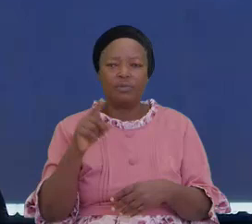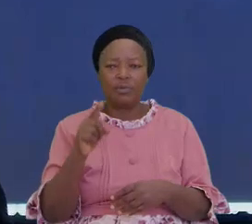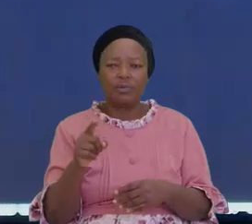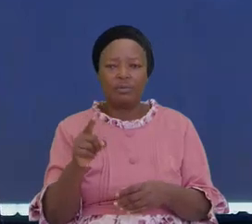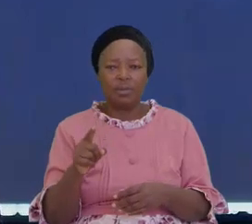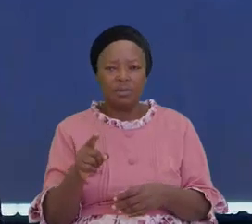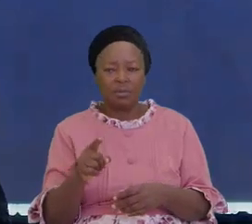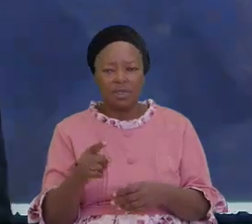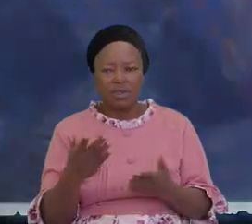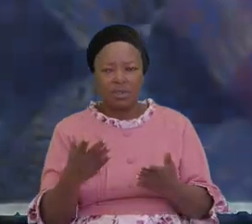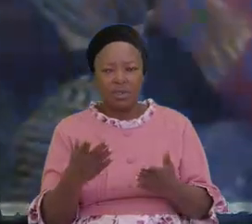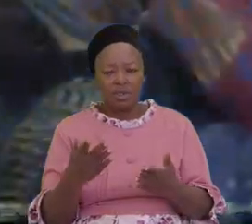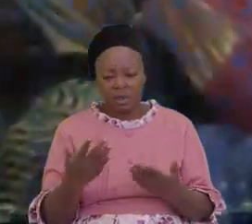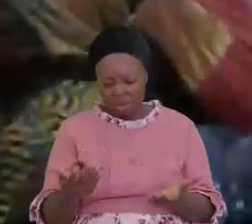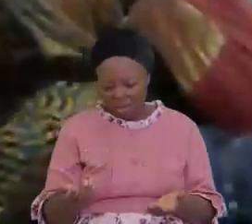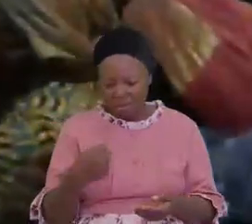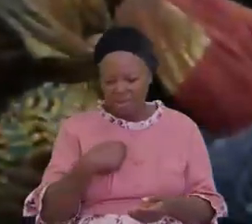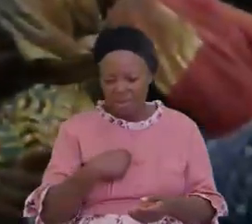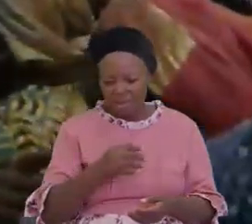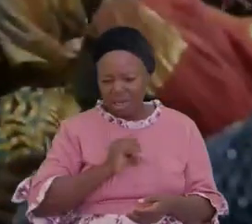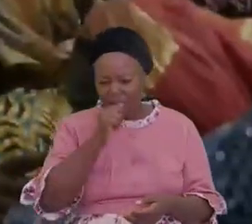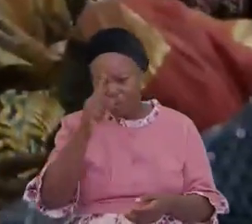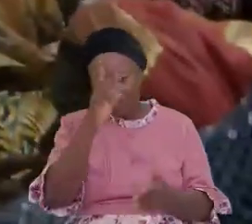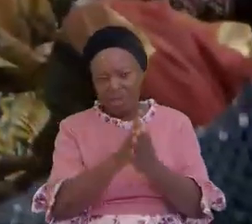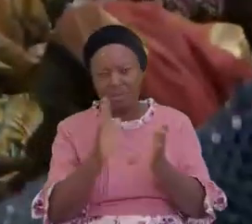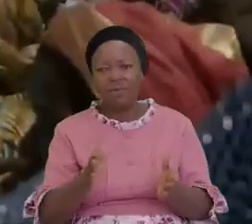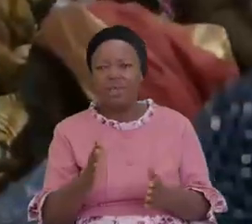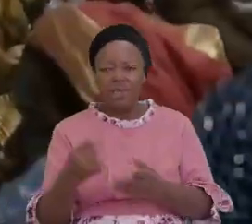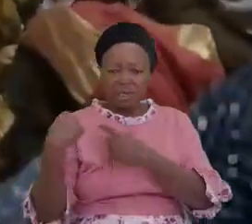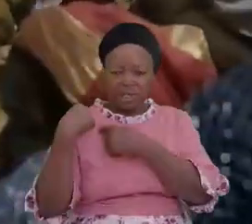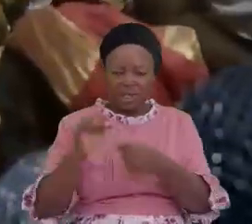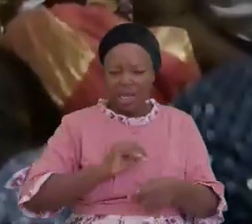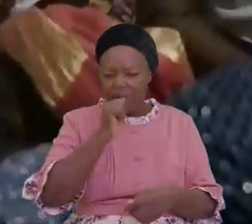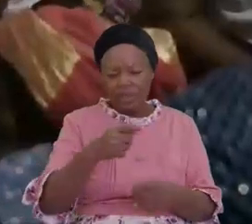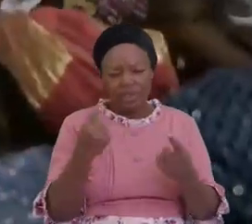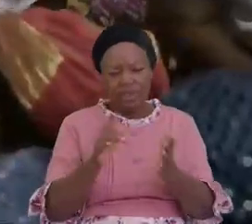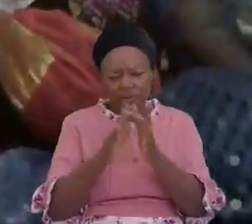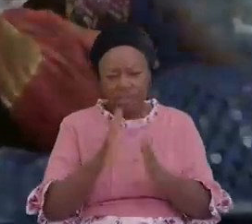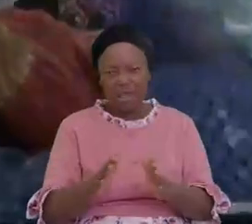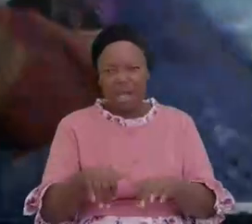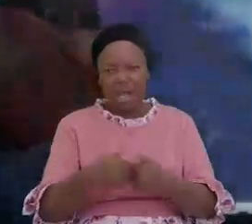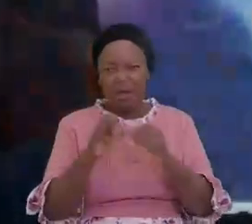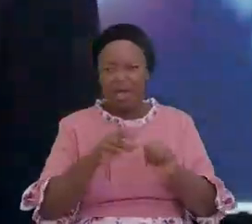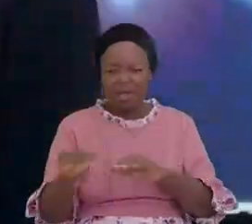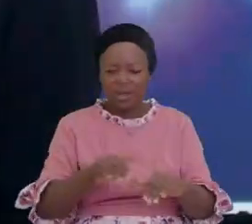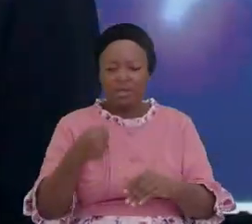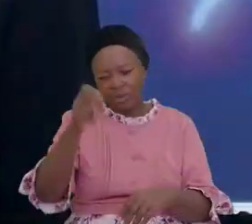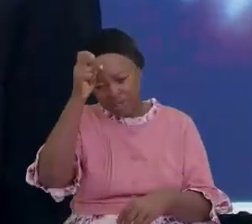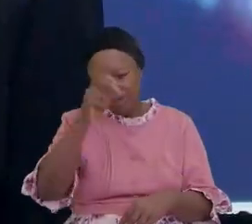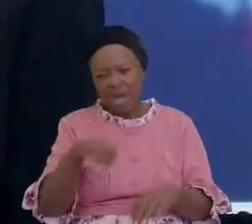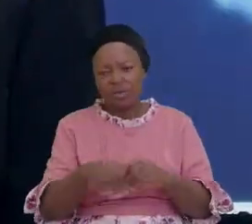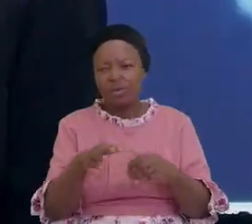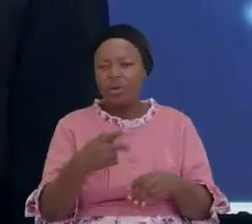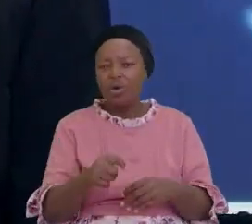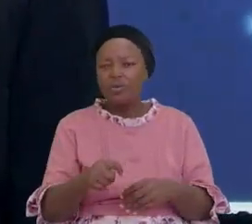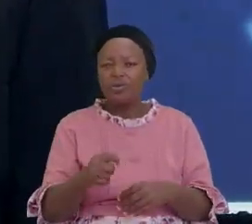I'm a believer. Since I'm a believer, how can the action of the devil, action of Satan,